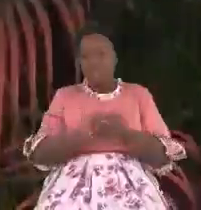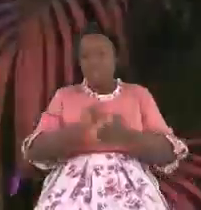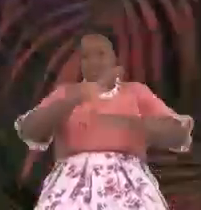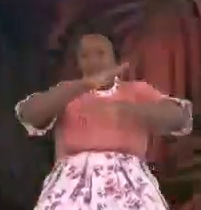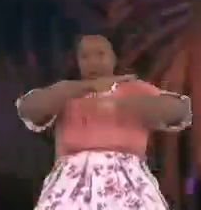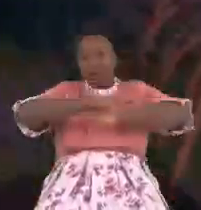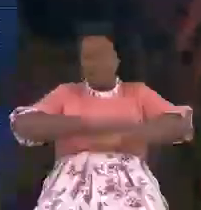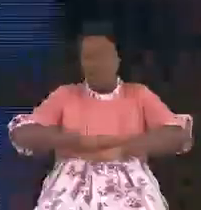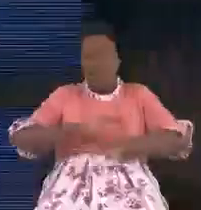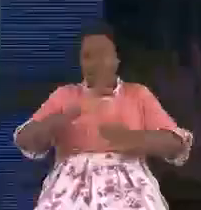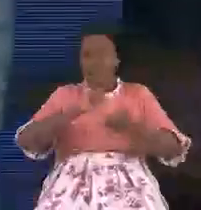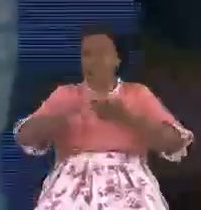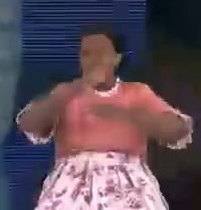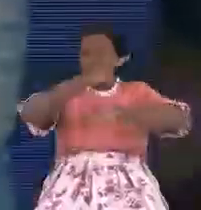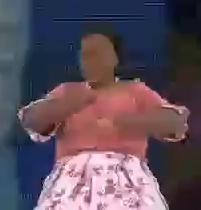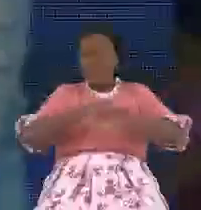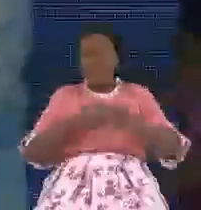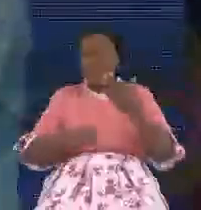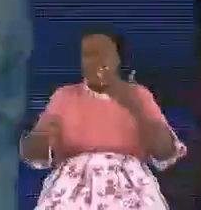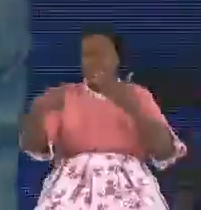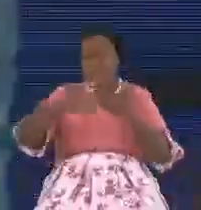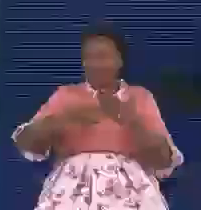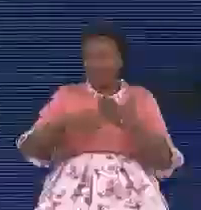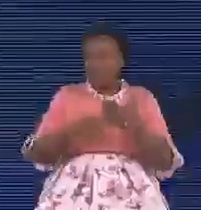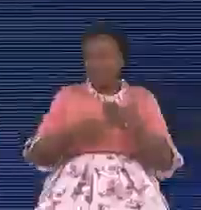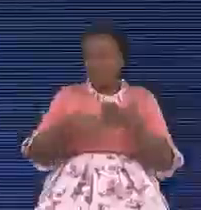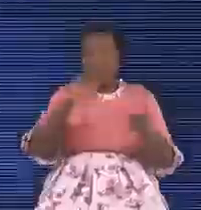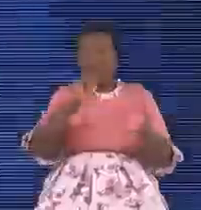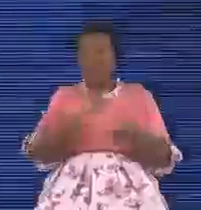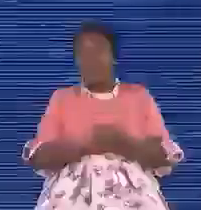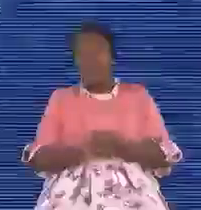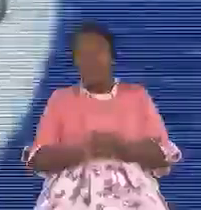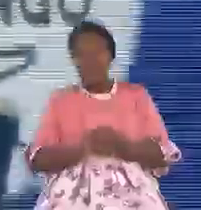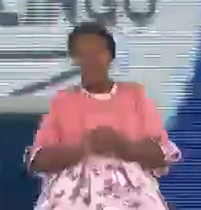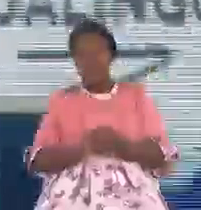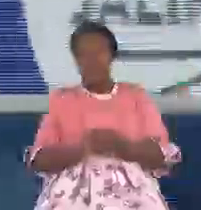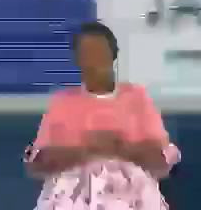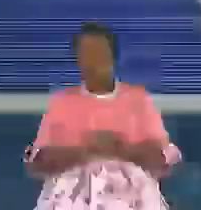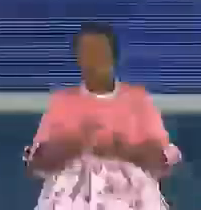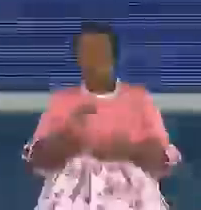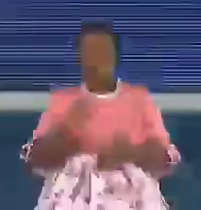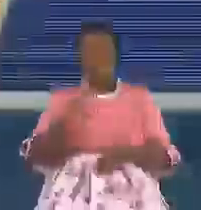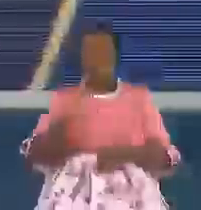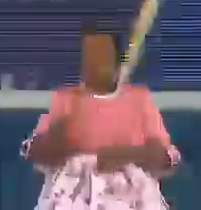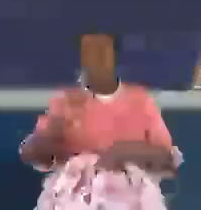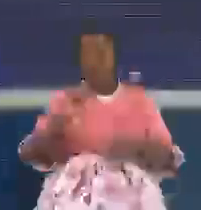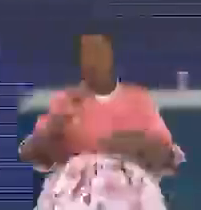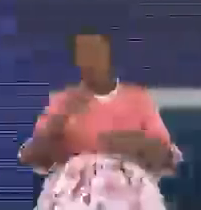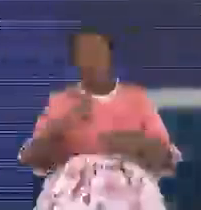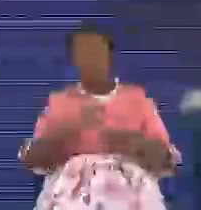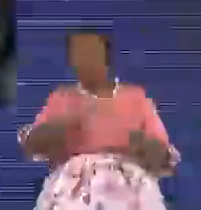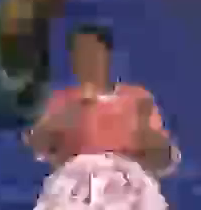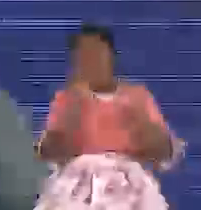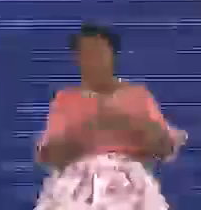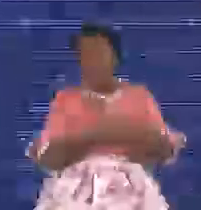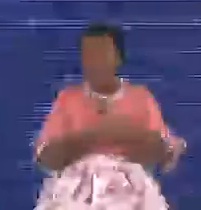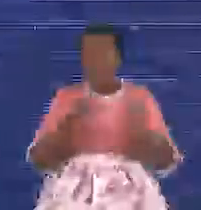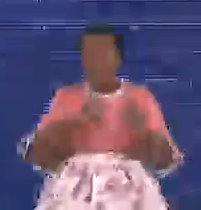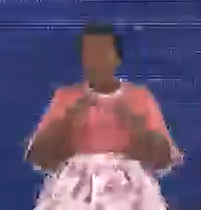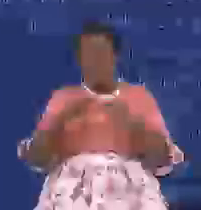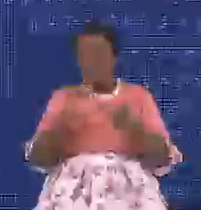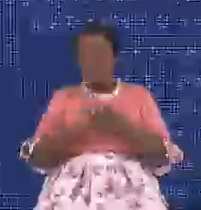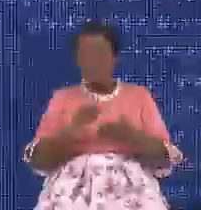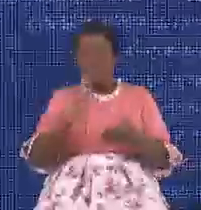that restoration that regeneration that righteousness that